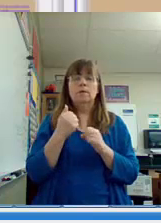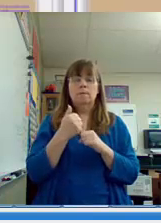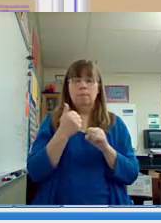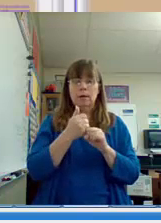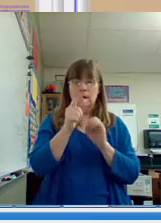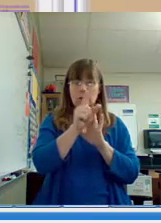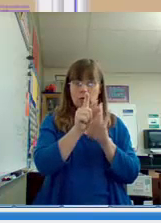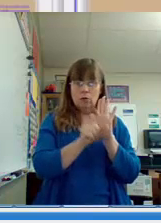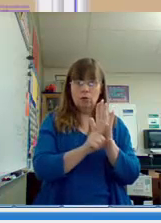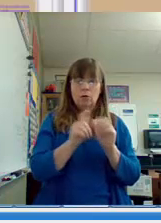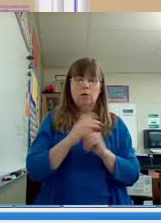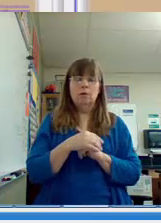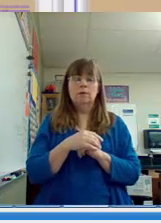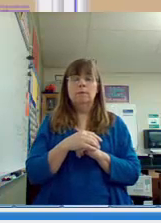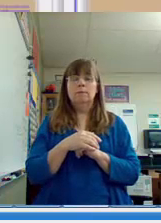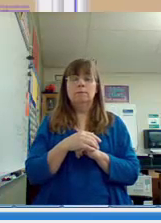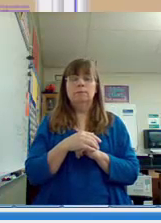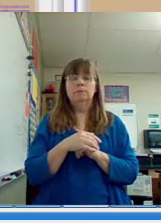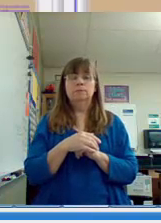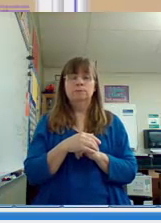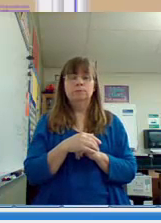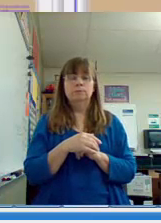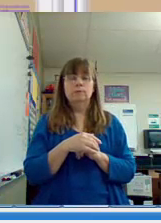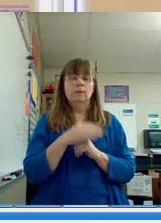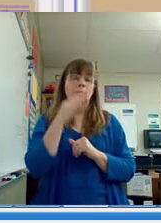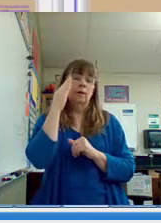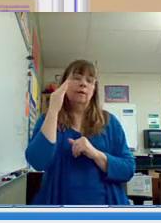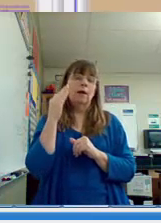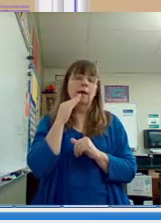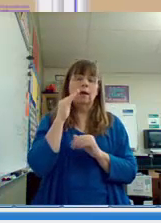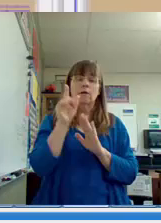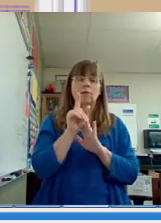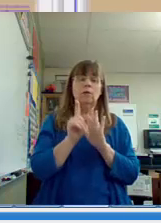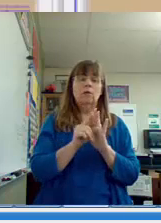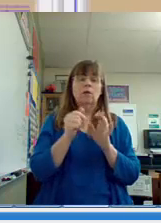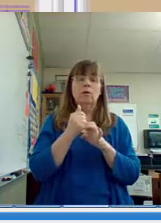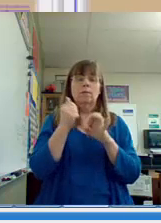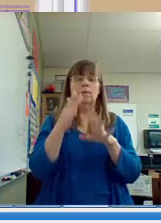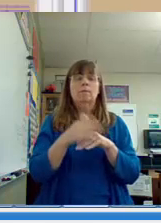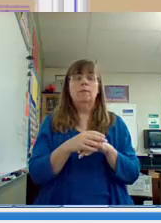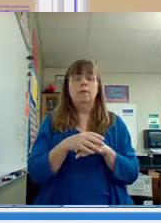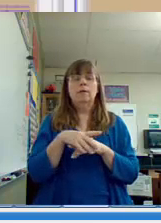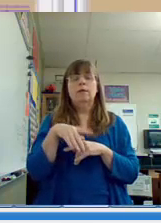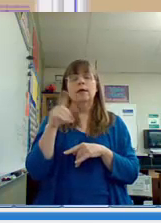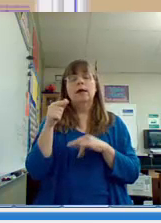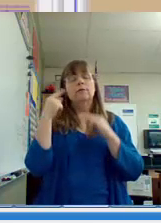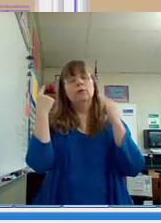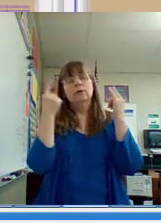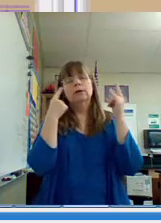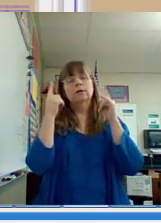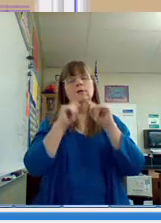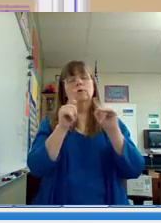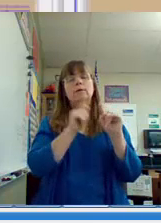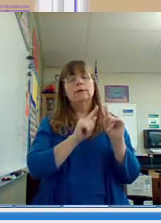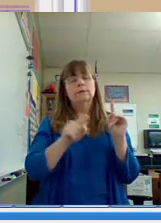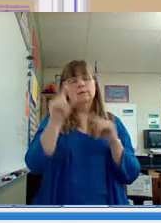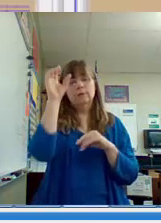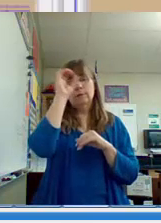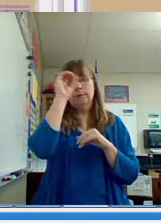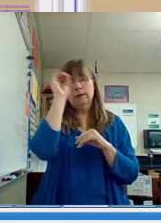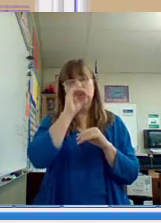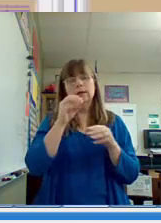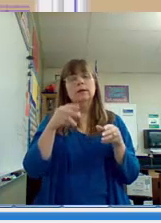lawmakers, who Barack Obama right now is the head of the lawmakers. They have to consider all the different opinions and weigh